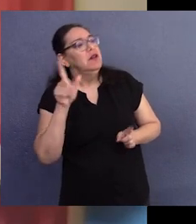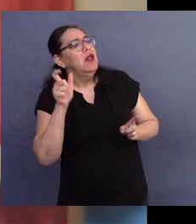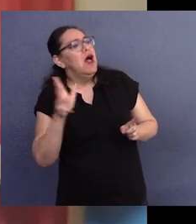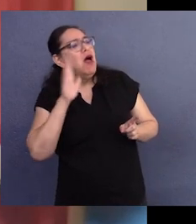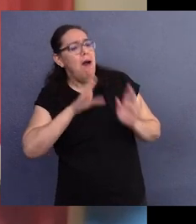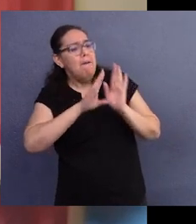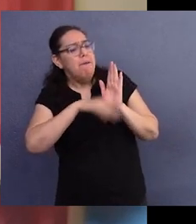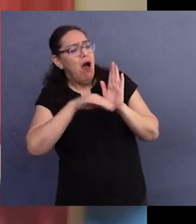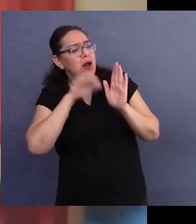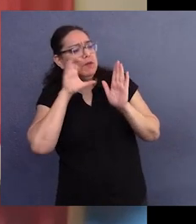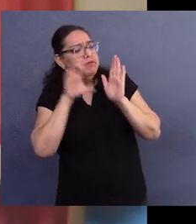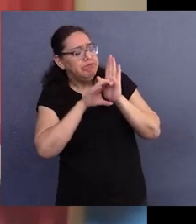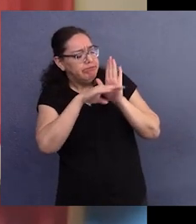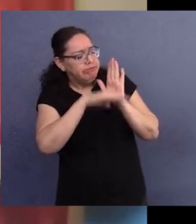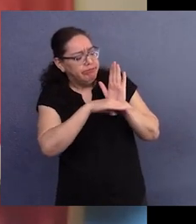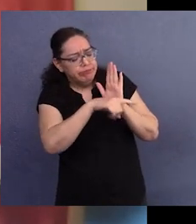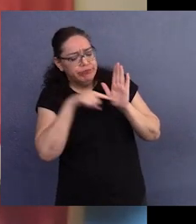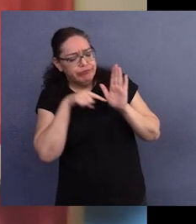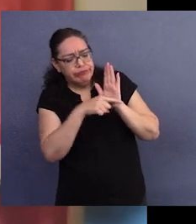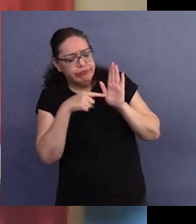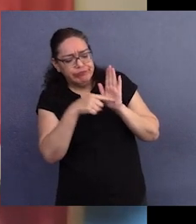the bottom of your